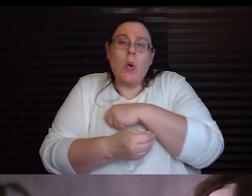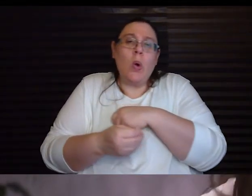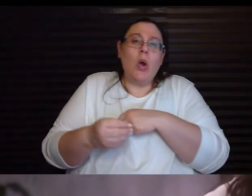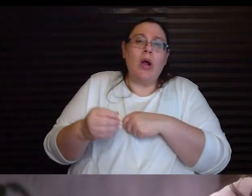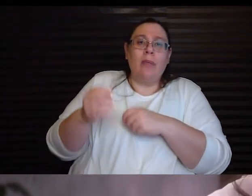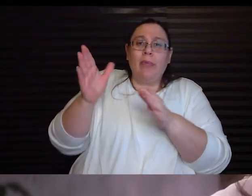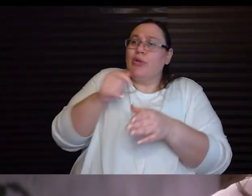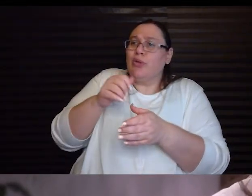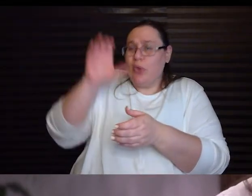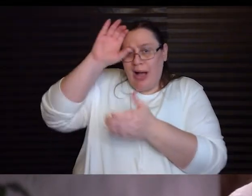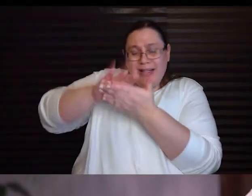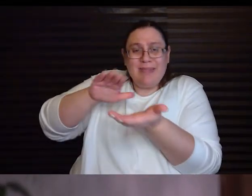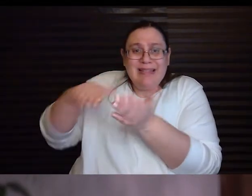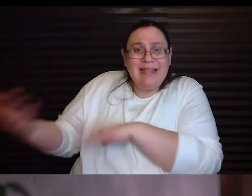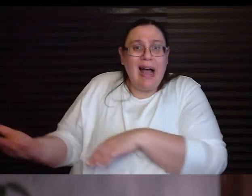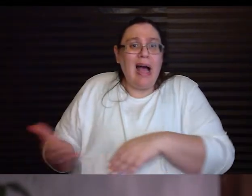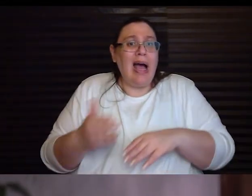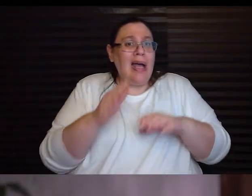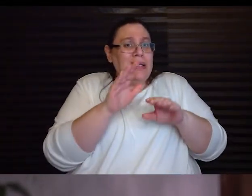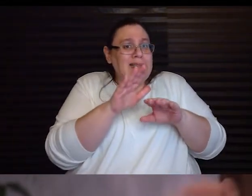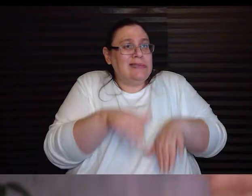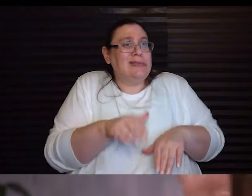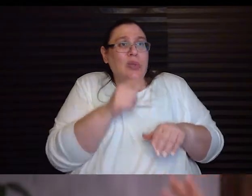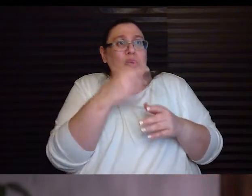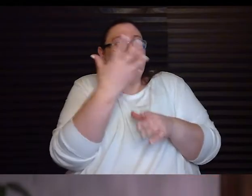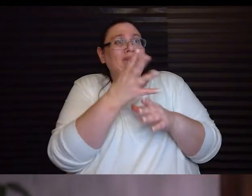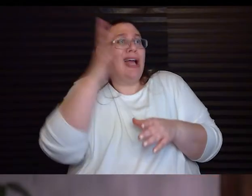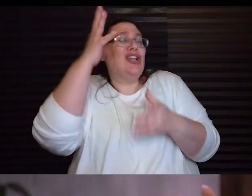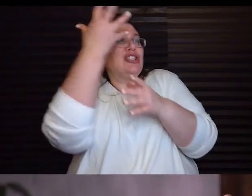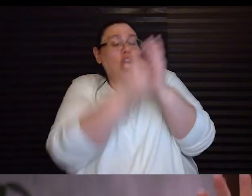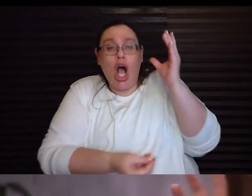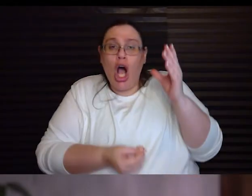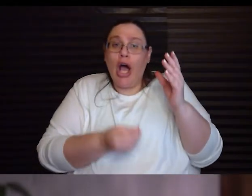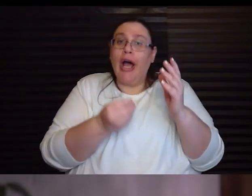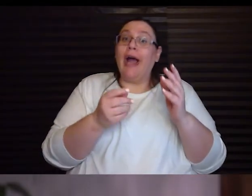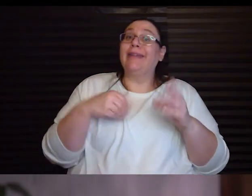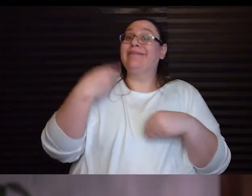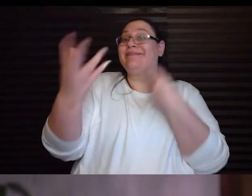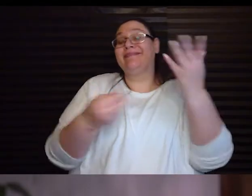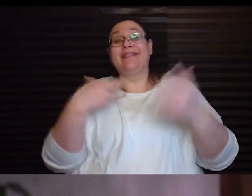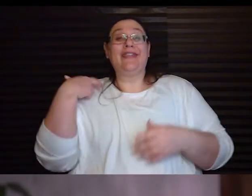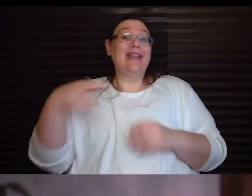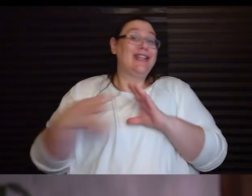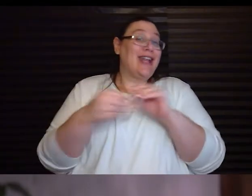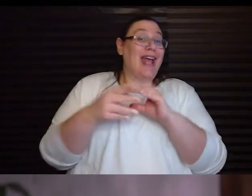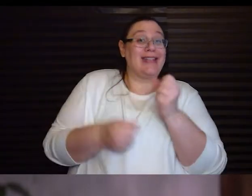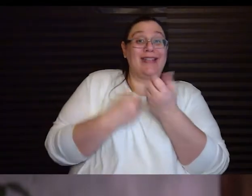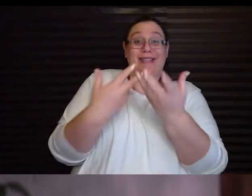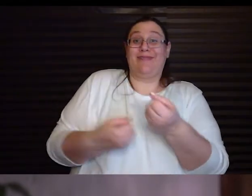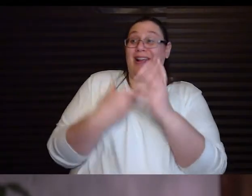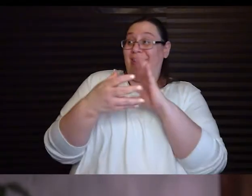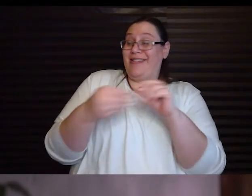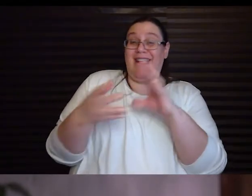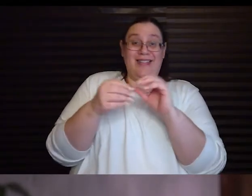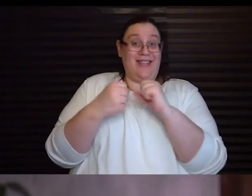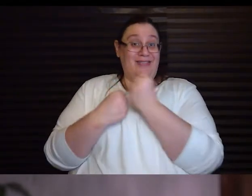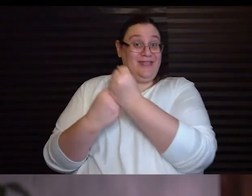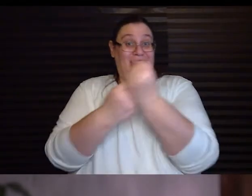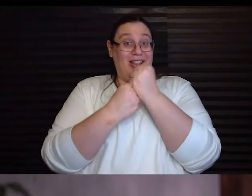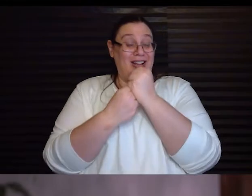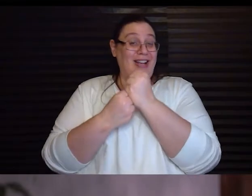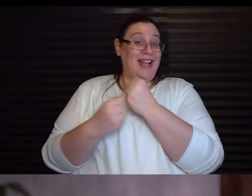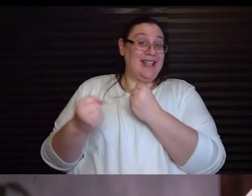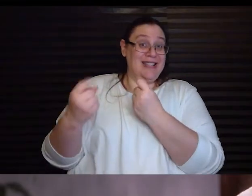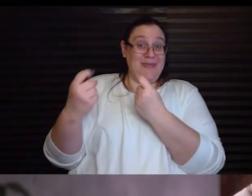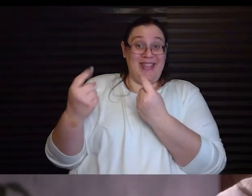orphan. I need you to feed the hungry and protect the vulnerable. Your gestures of religiosity and your expressions of